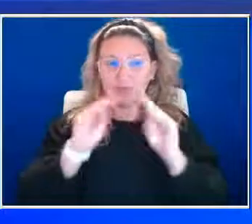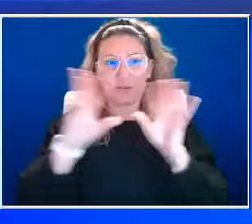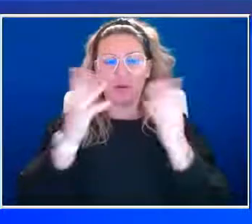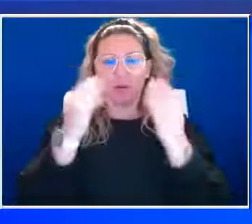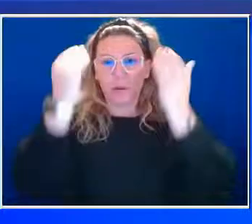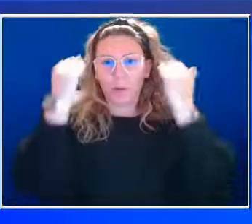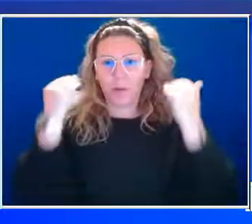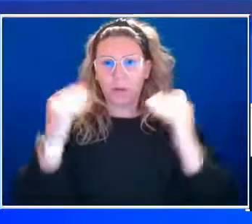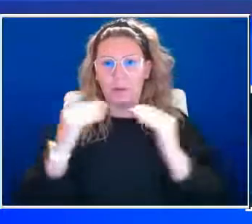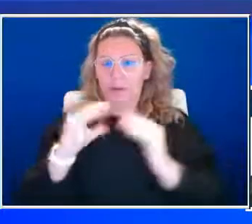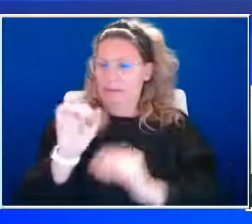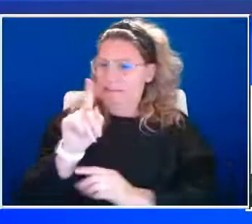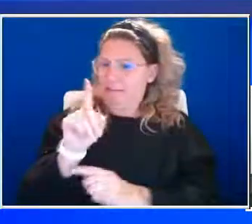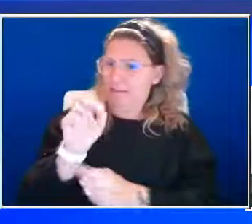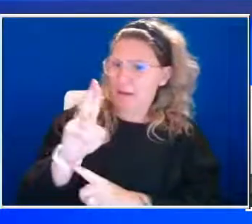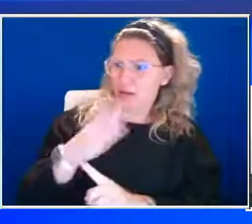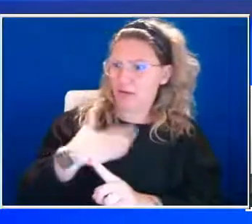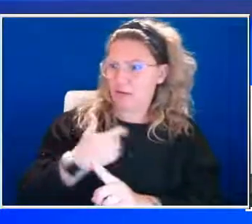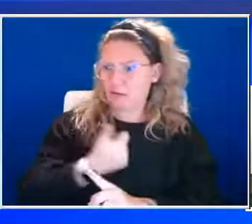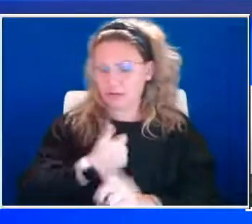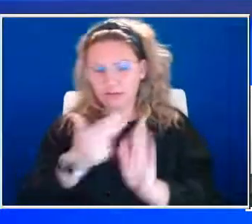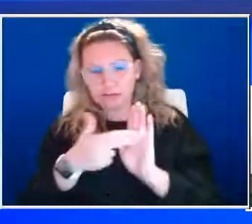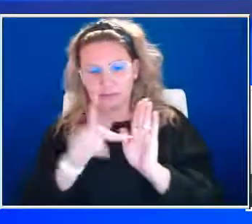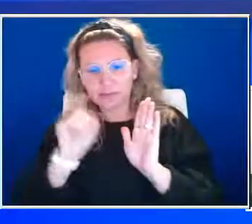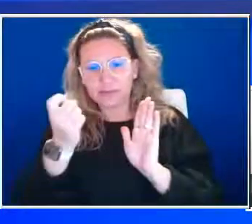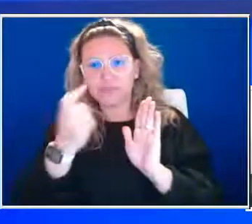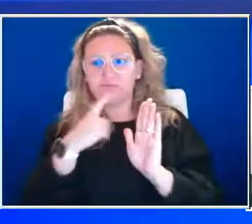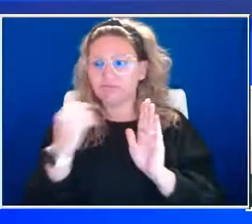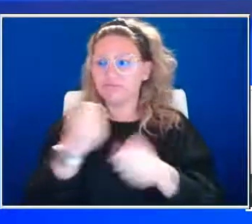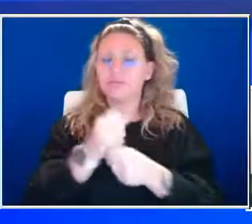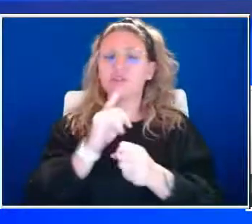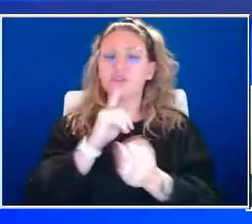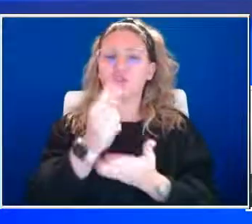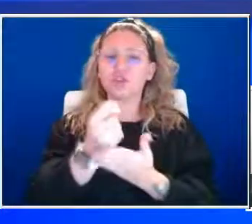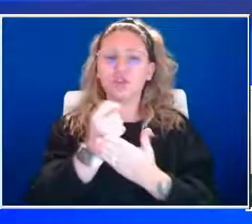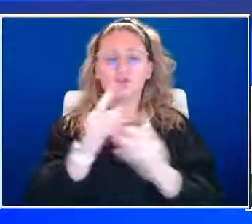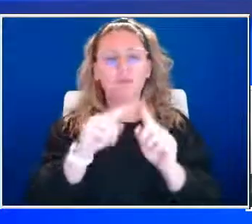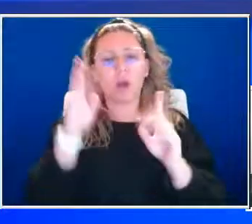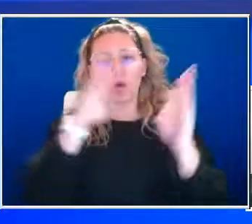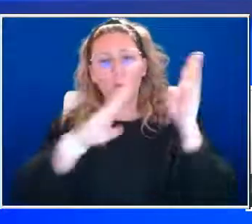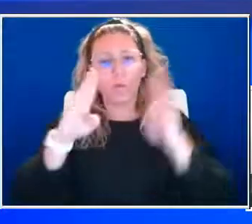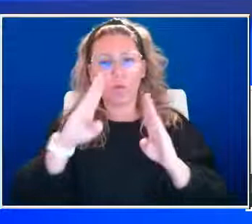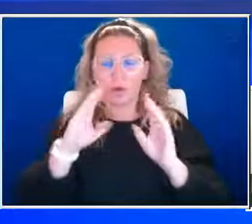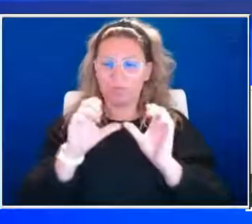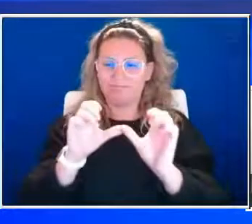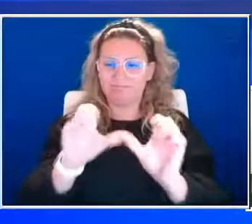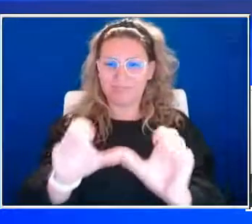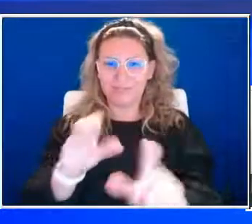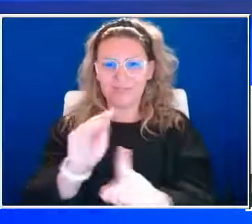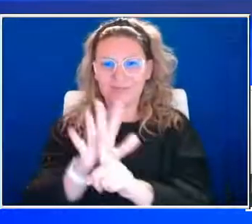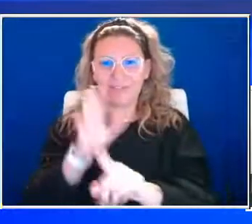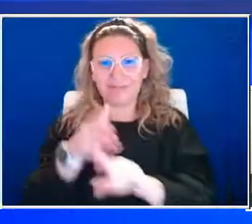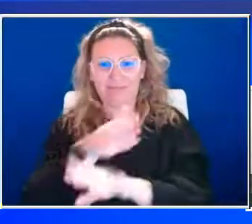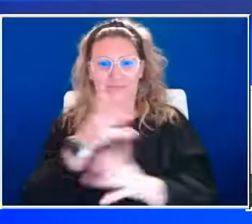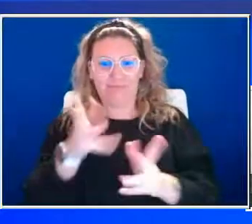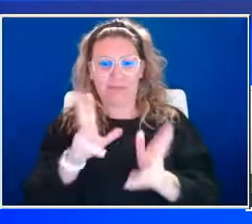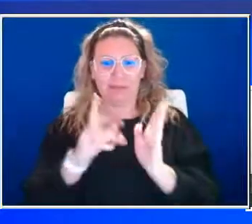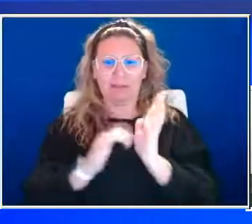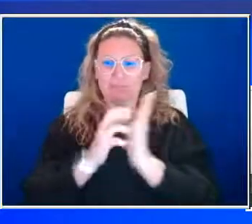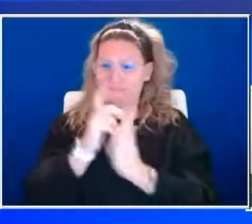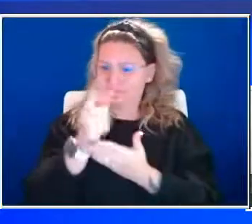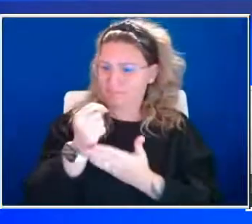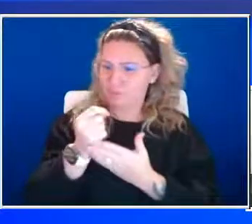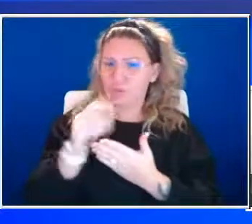cancer diagnosis and wanting to make sure it's treated, but they worry about the long-term effects after their cancer treatments, and I know that was the biggest concern for